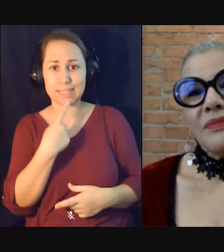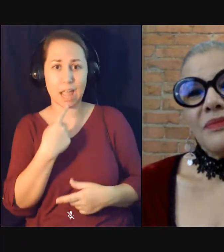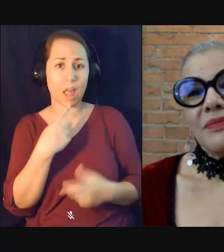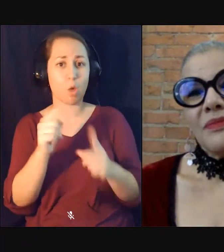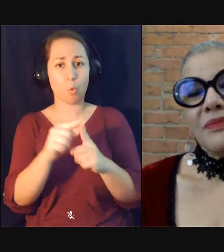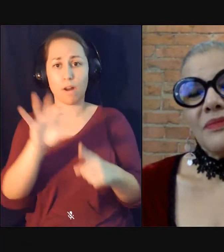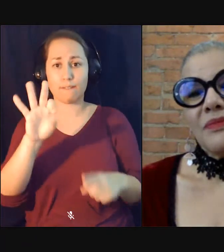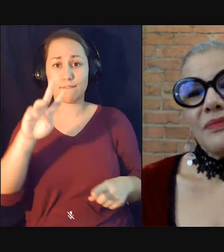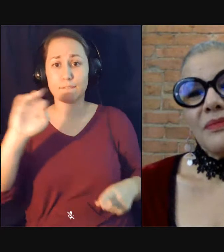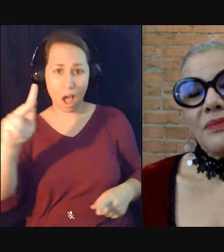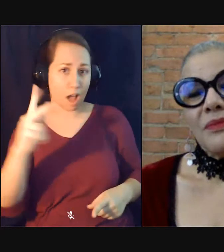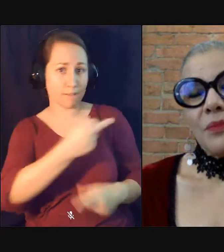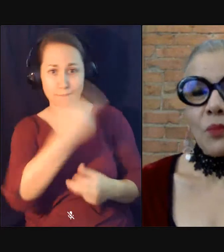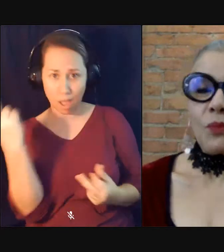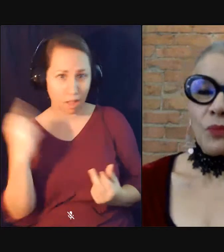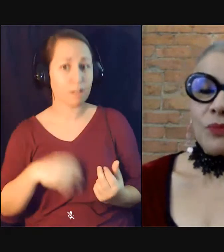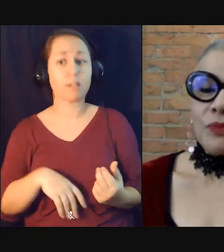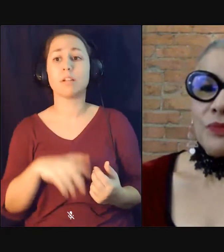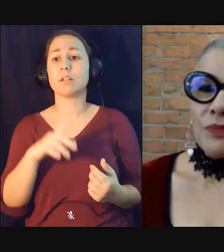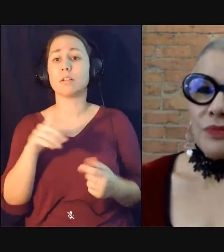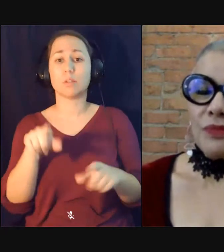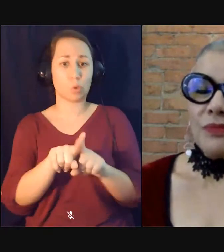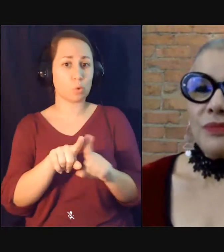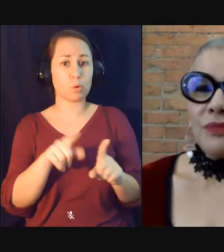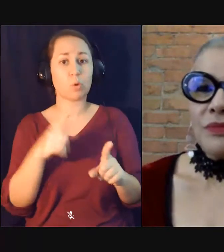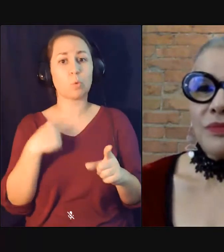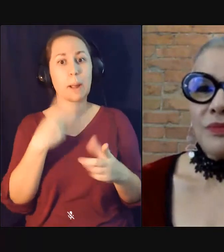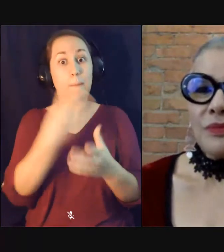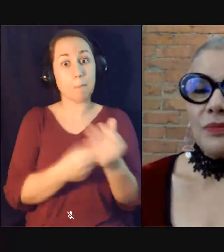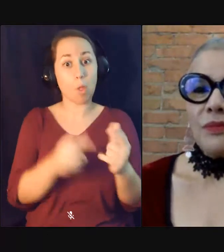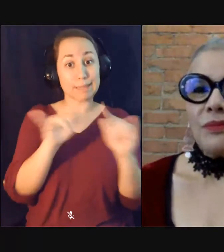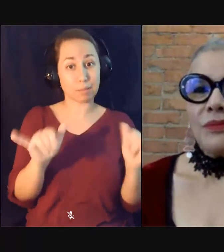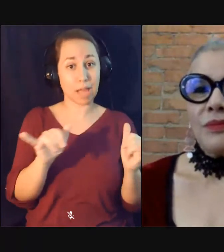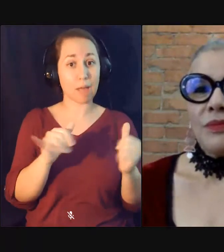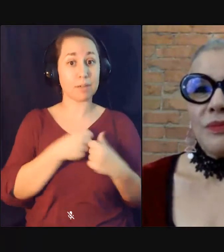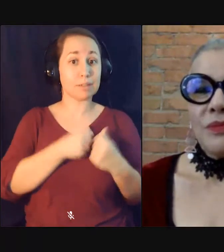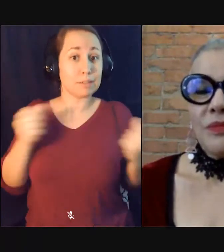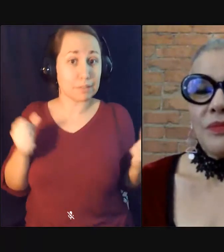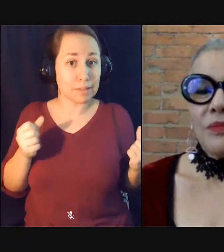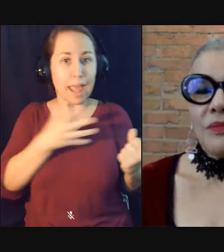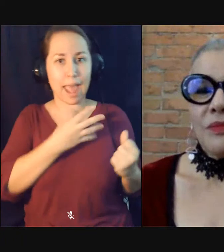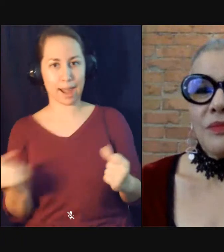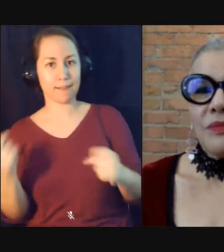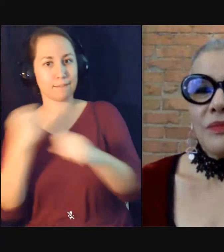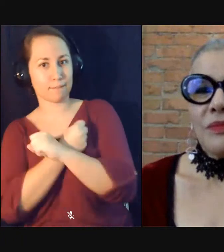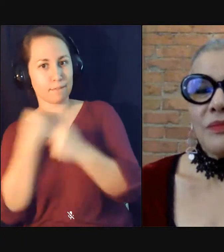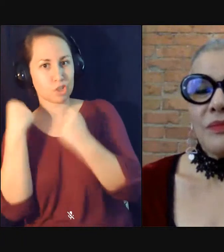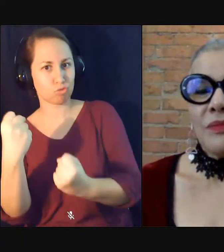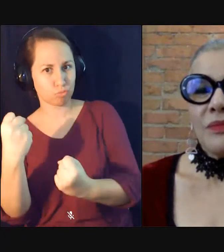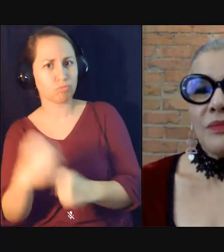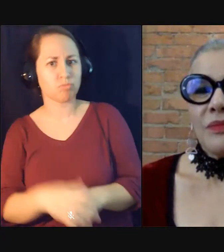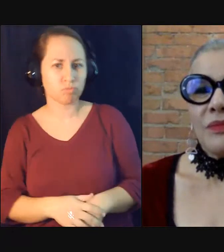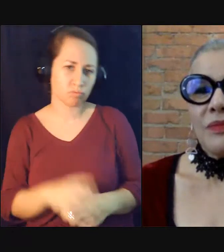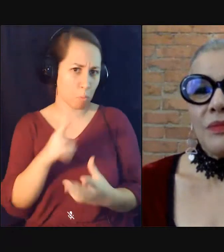equally difficult things. To be fierce and to be vulnerable at the same time. And so